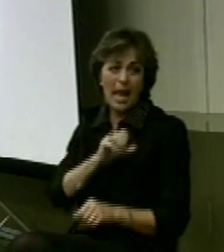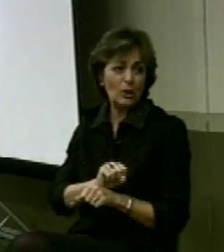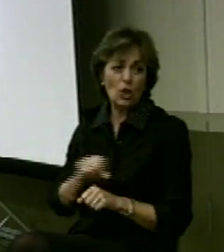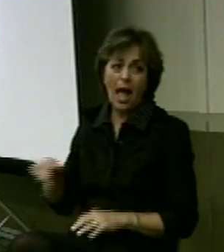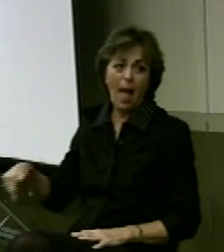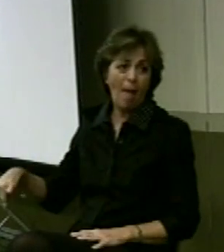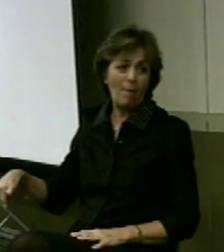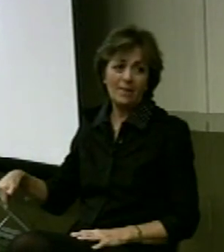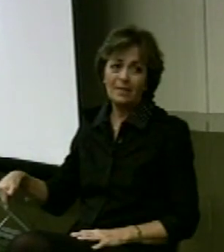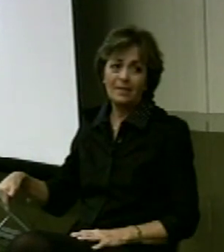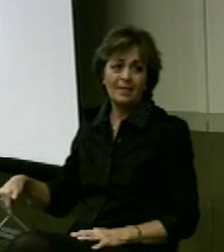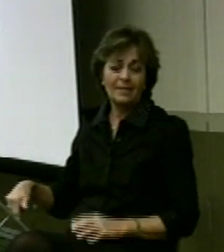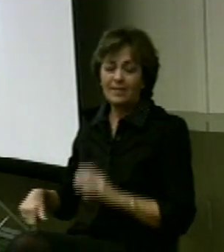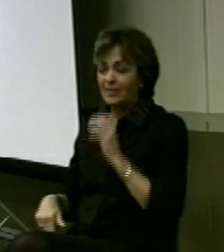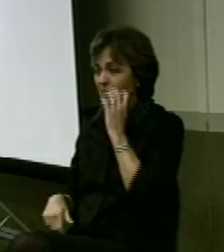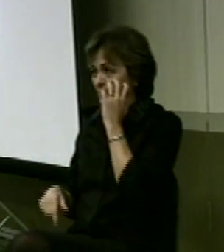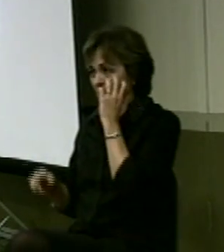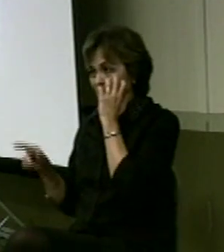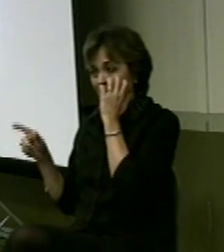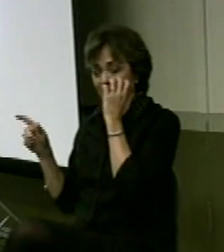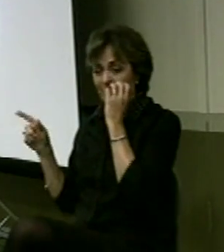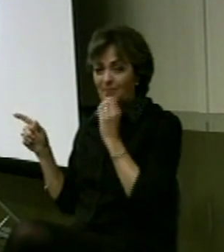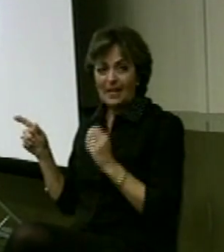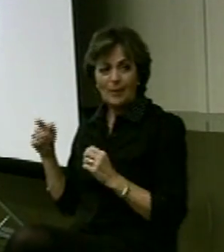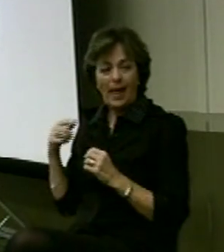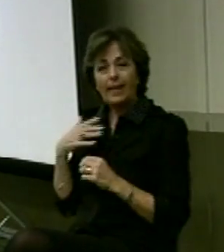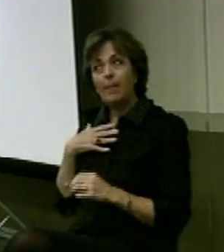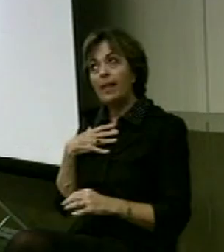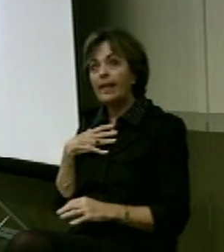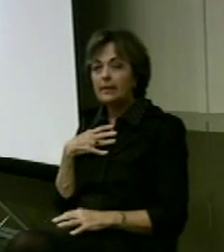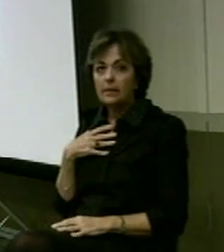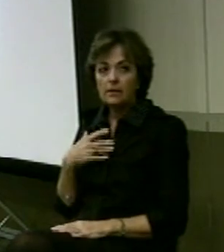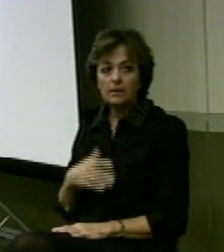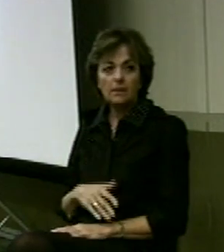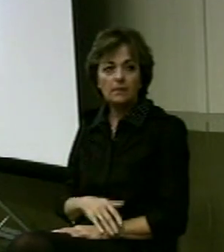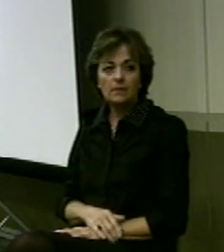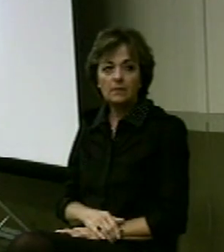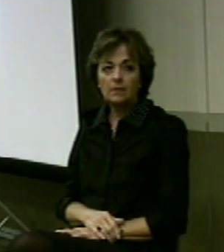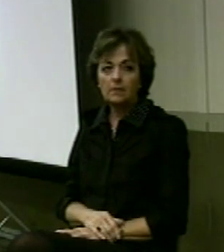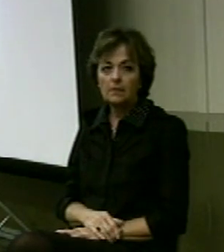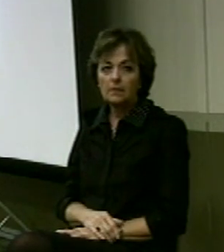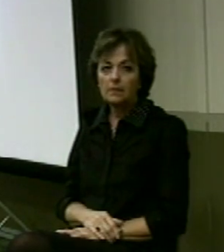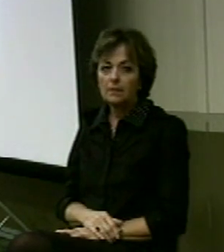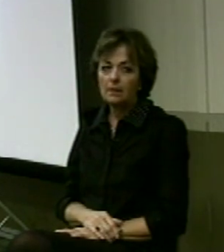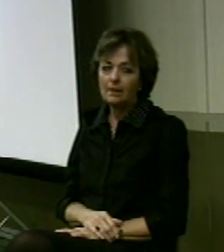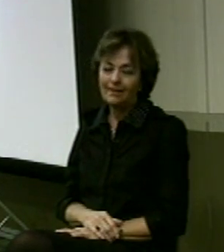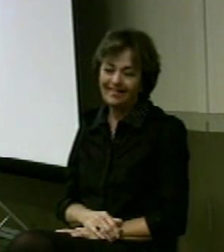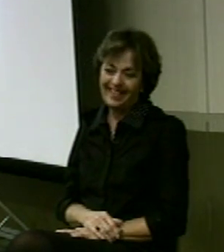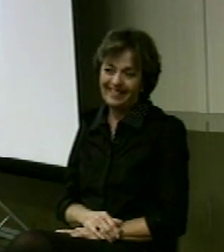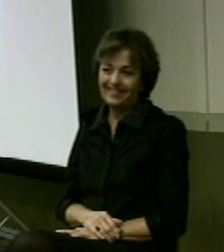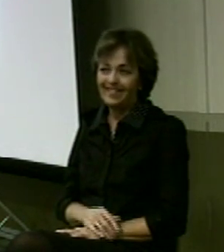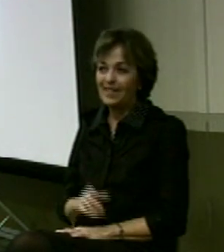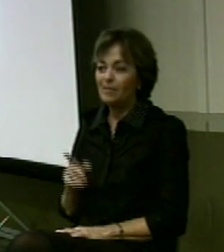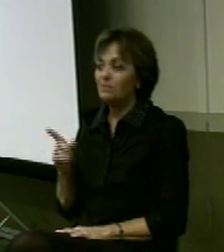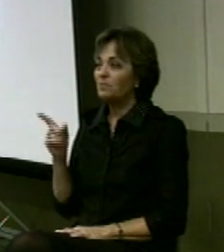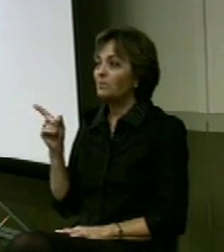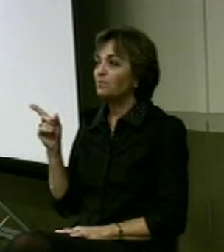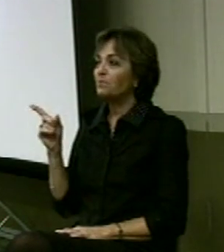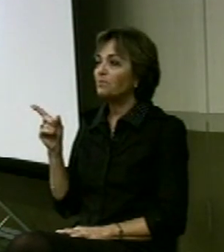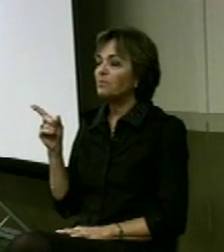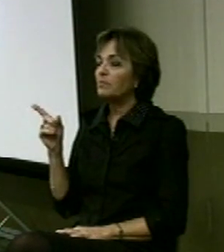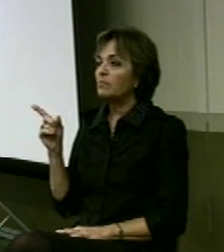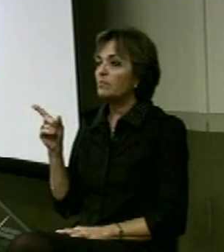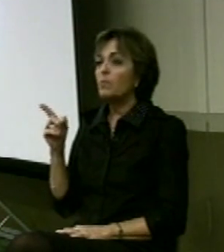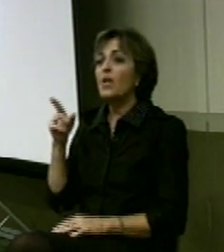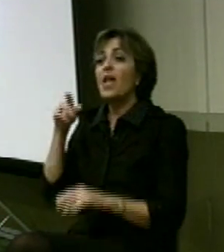Okay, we're about ready to start the video again. If you've got it individually, if you pulled it up on YouTube and you want to watch it at your individual